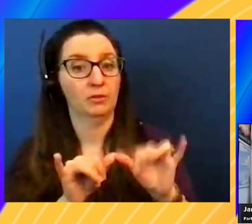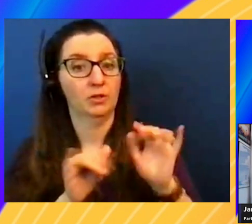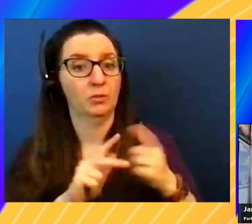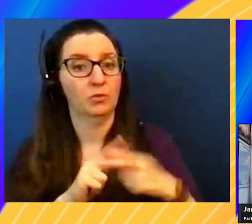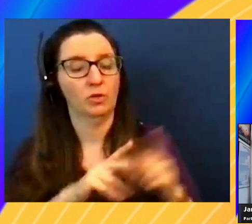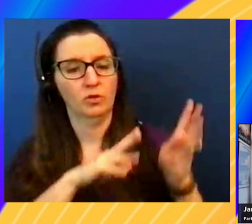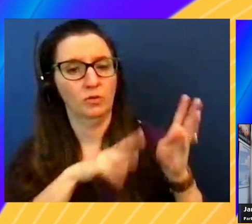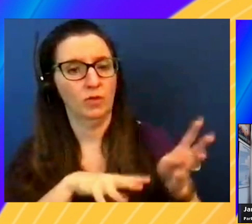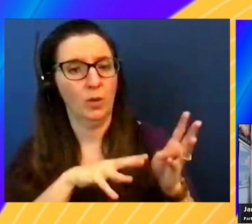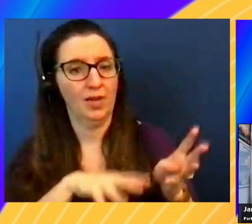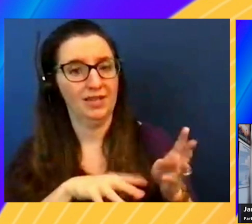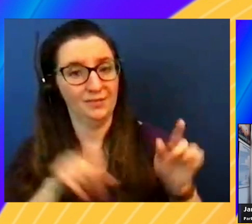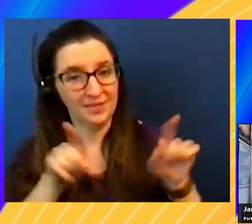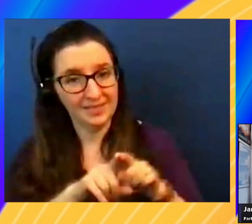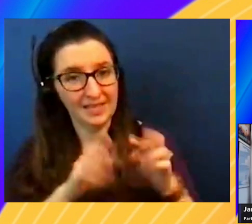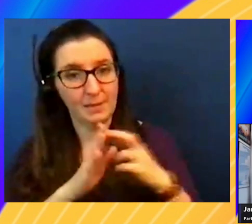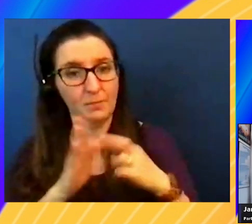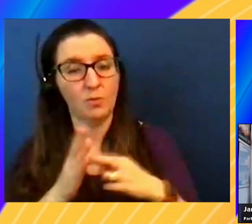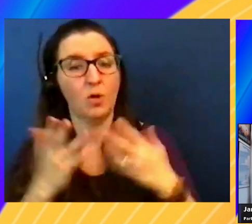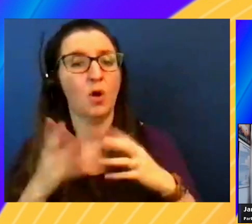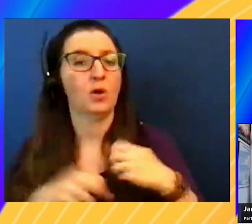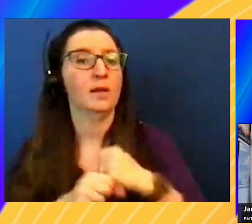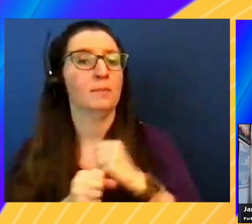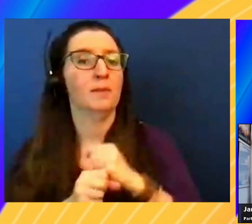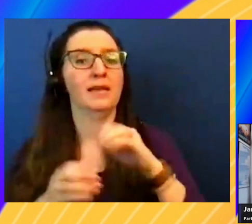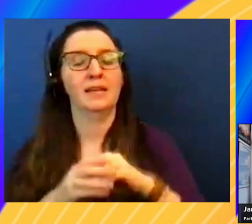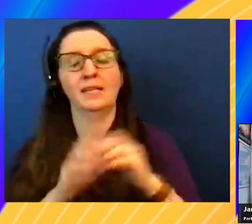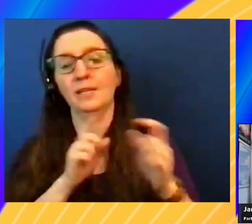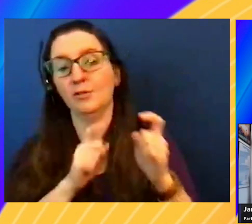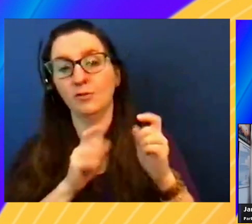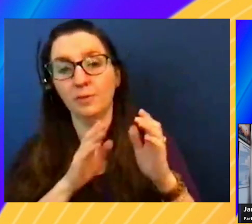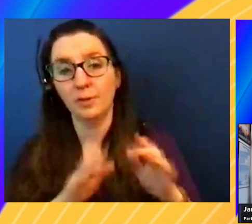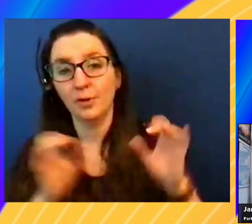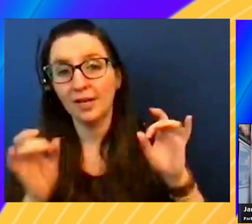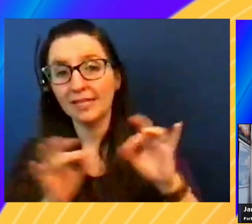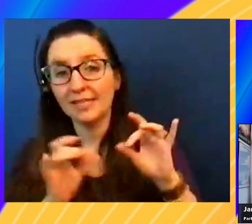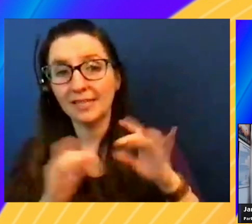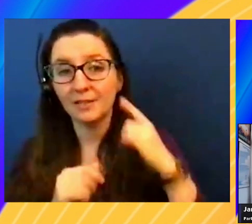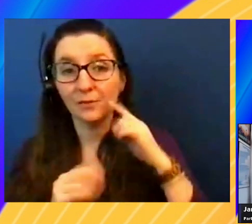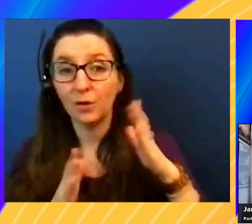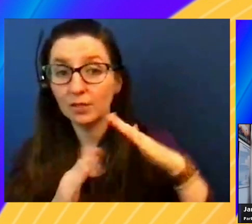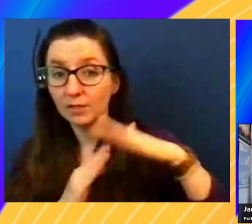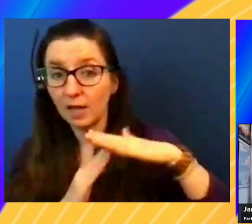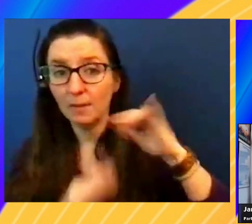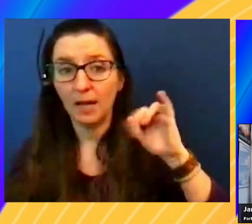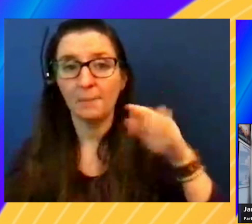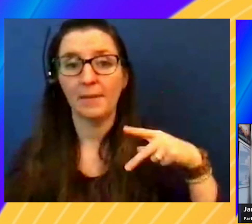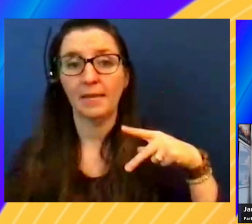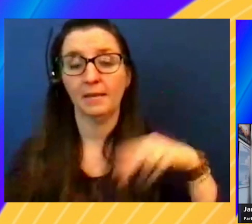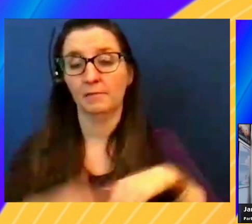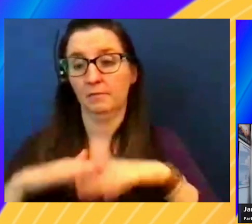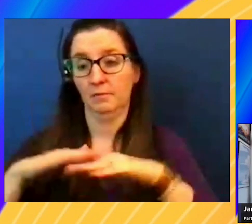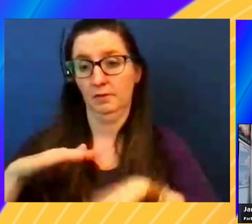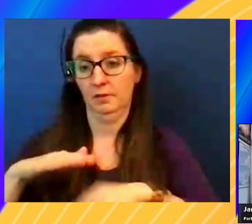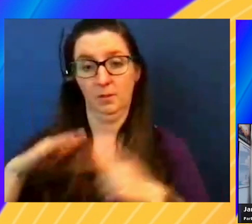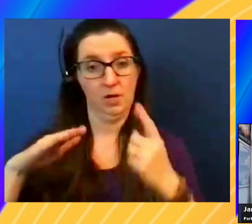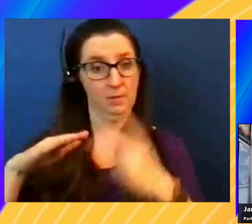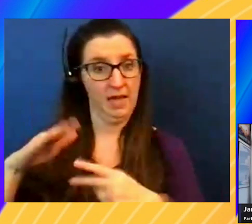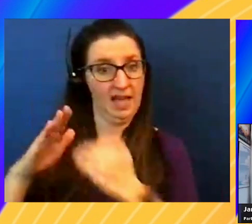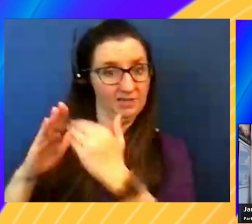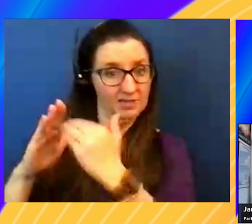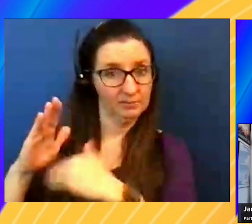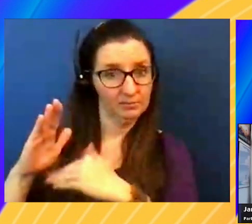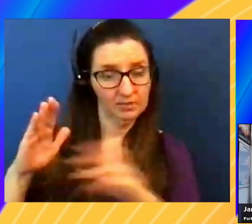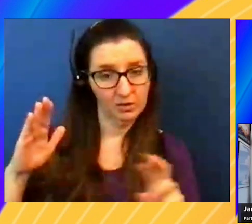we created in Contributor Insights for top IP. And down here in the bottom half of my screen, all the way to the right, you'll see this